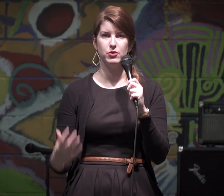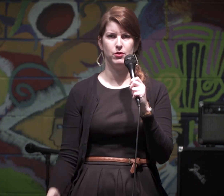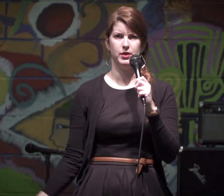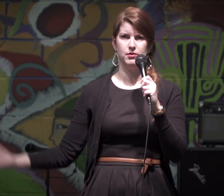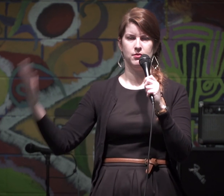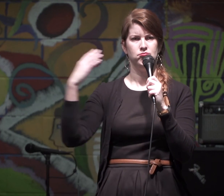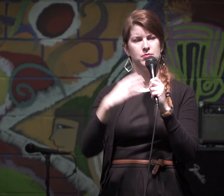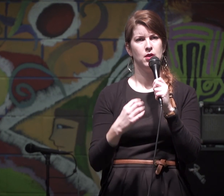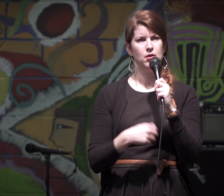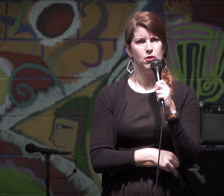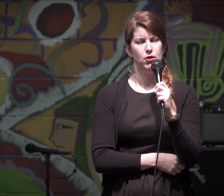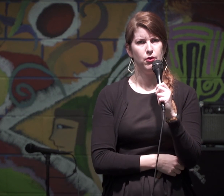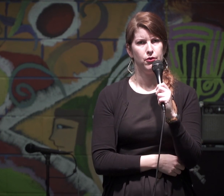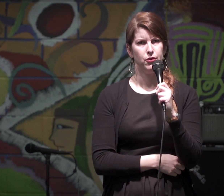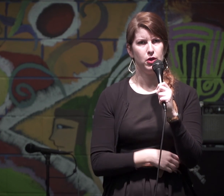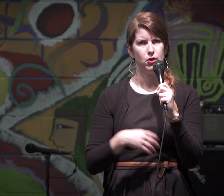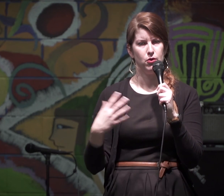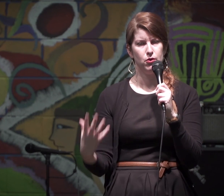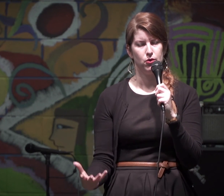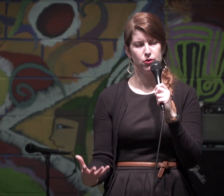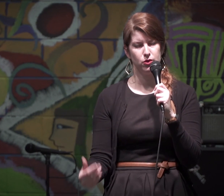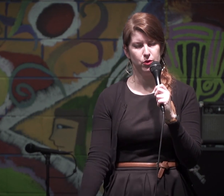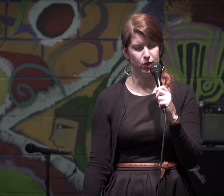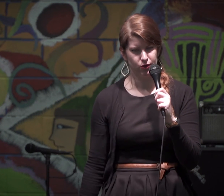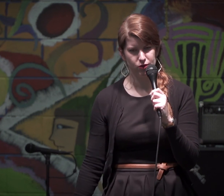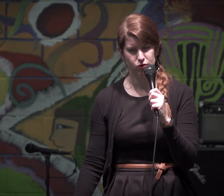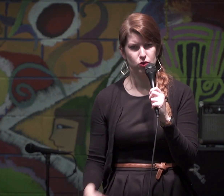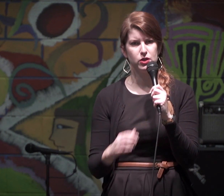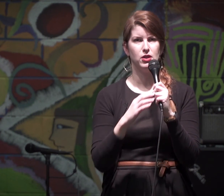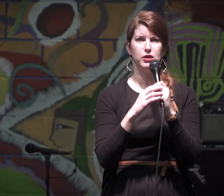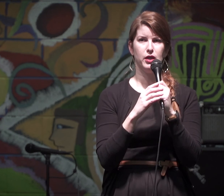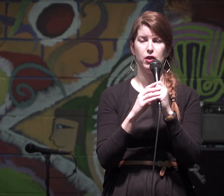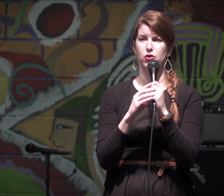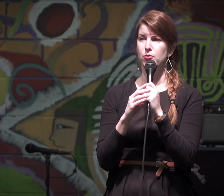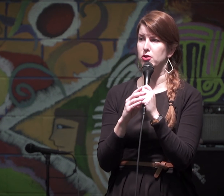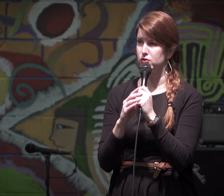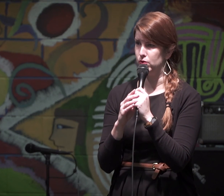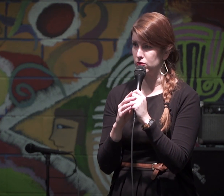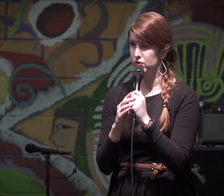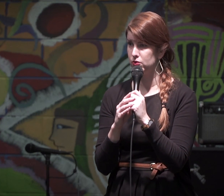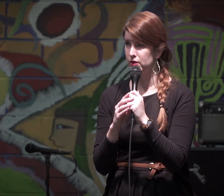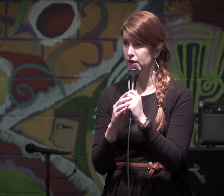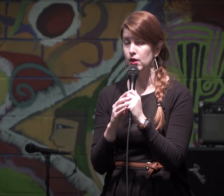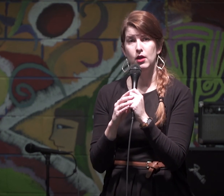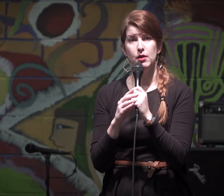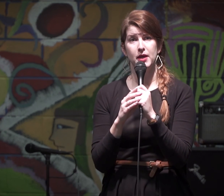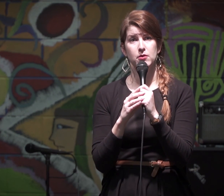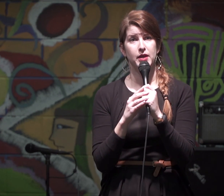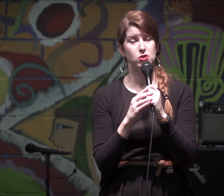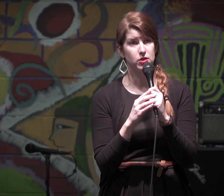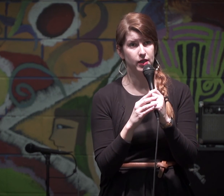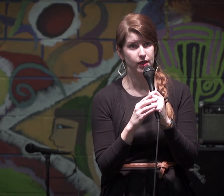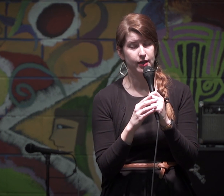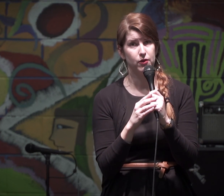she ended up doing was, the diplomat is currently telling a humorous cultural story